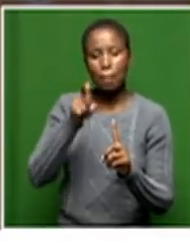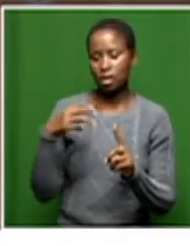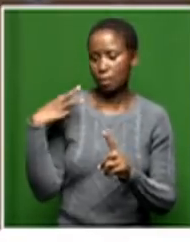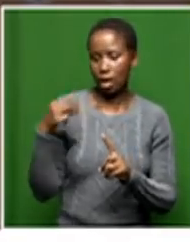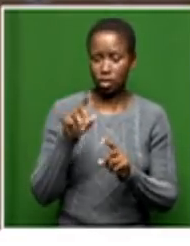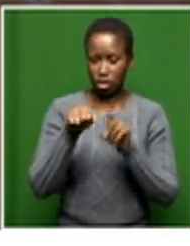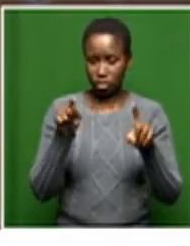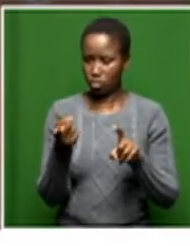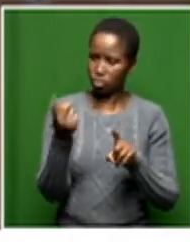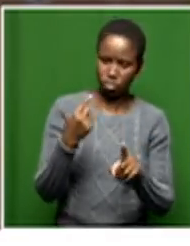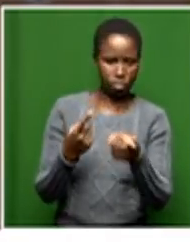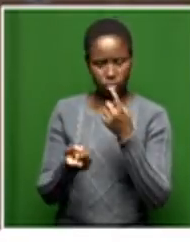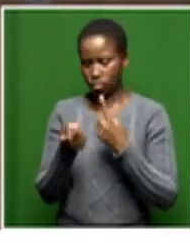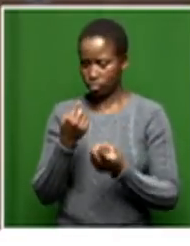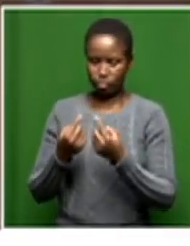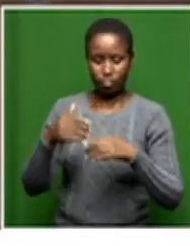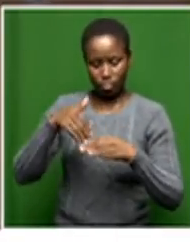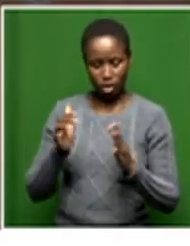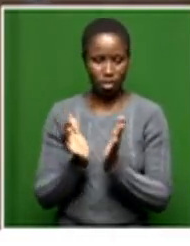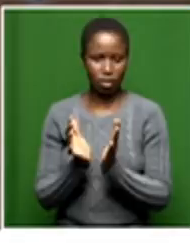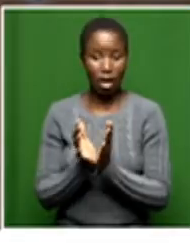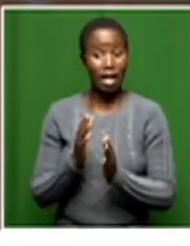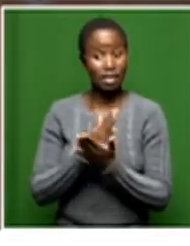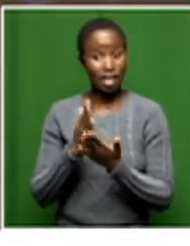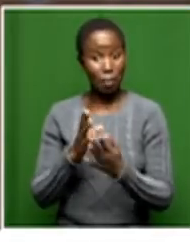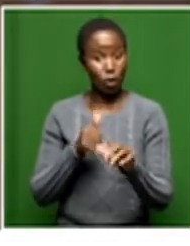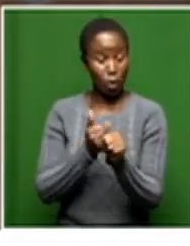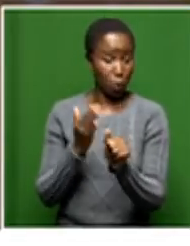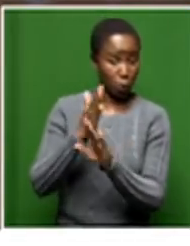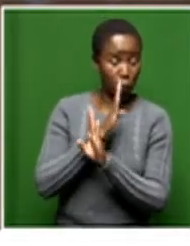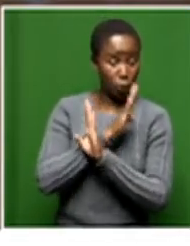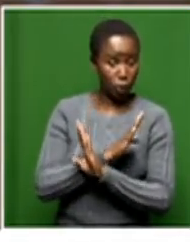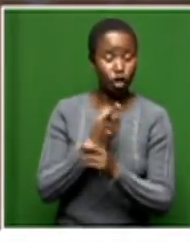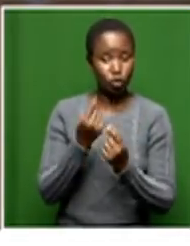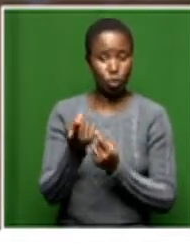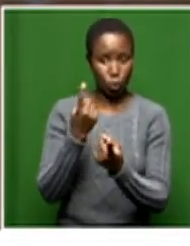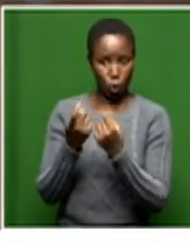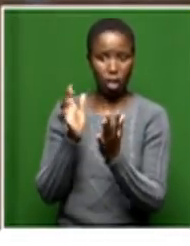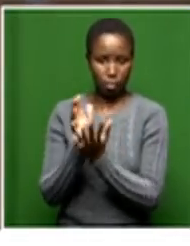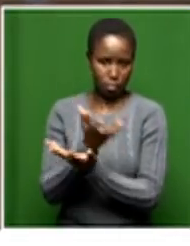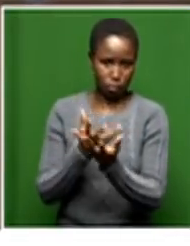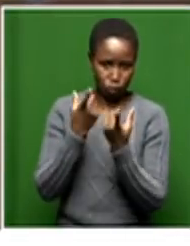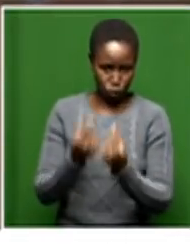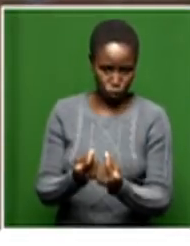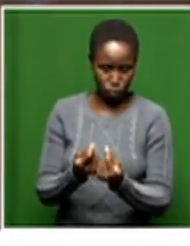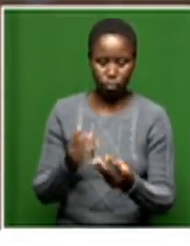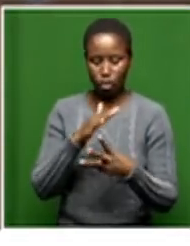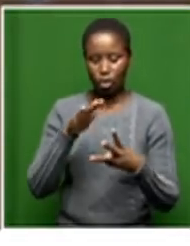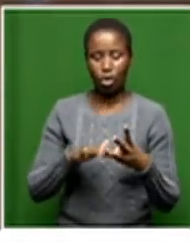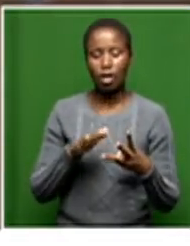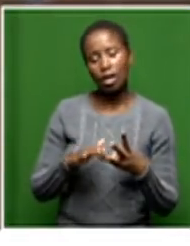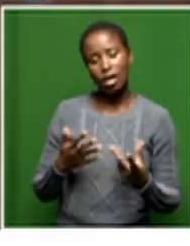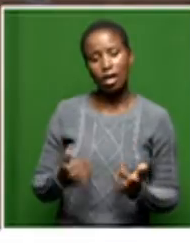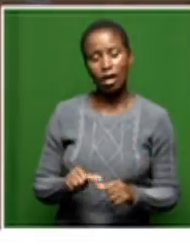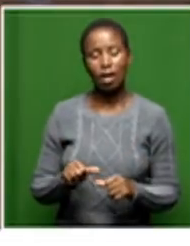in the House, those who are not complying. And both these two were not implemented. I actually